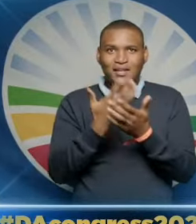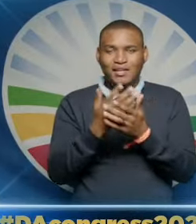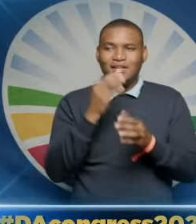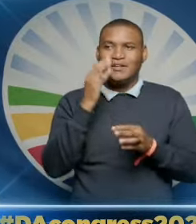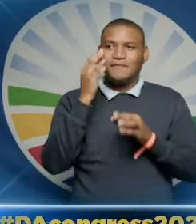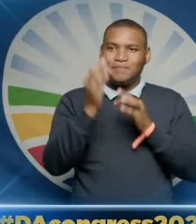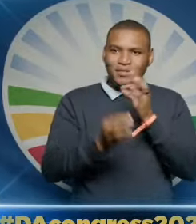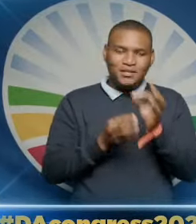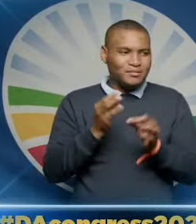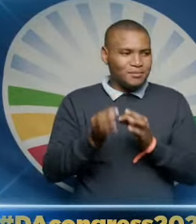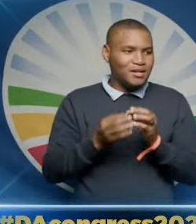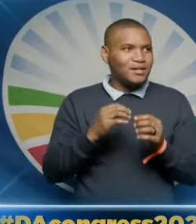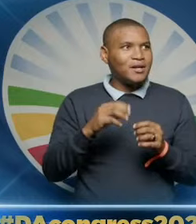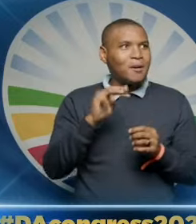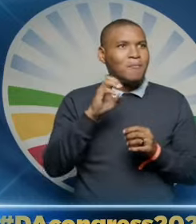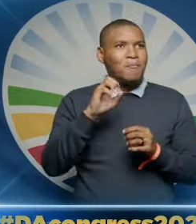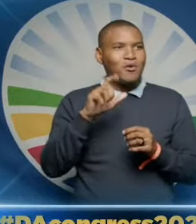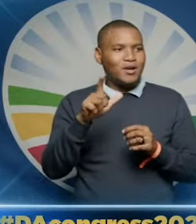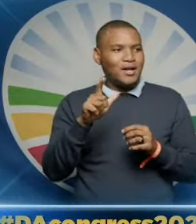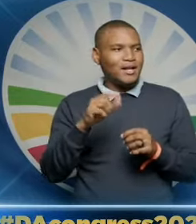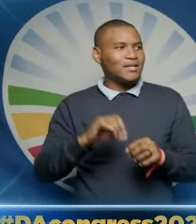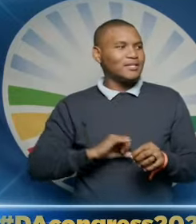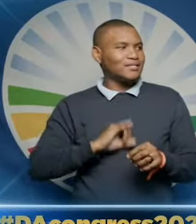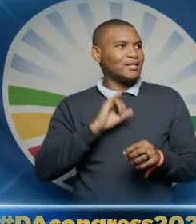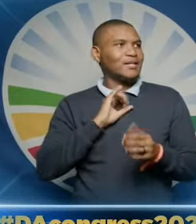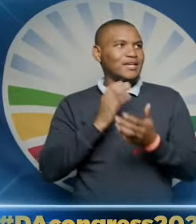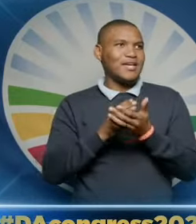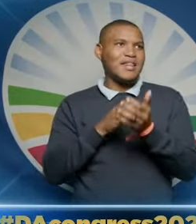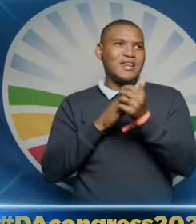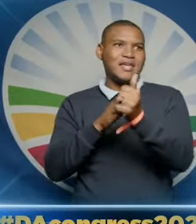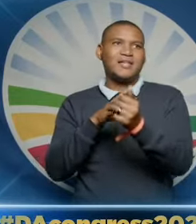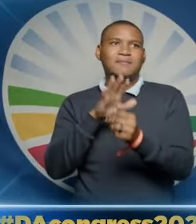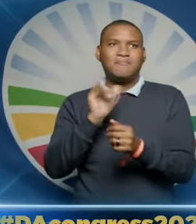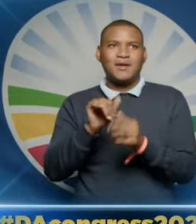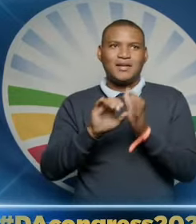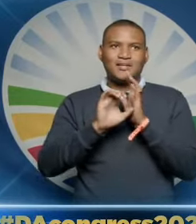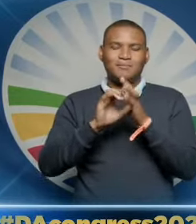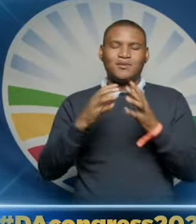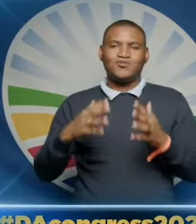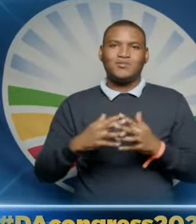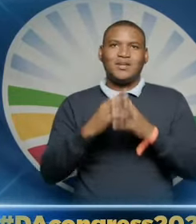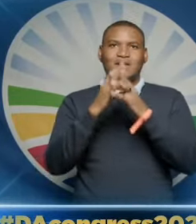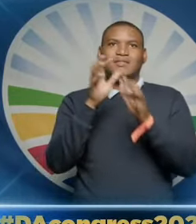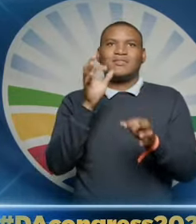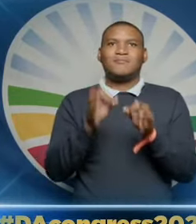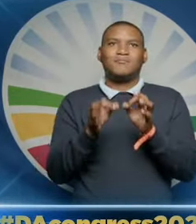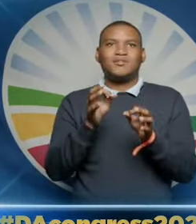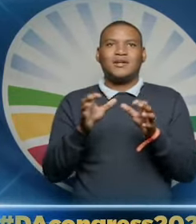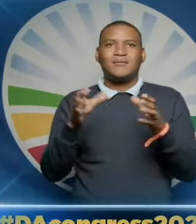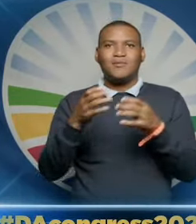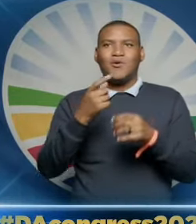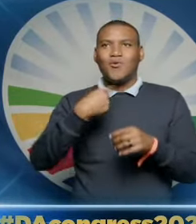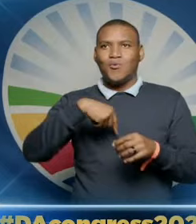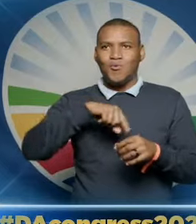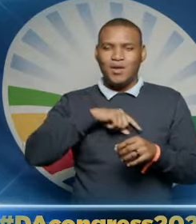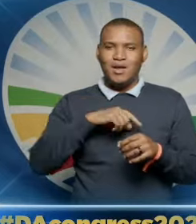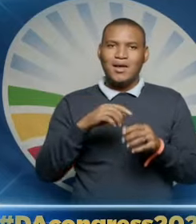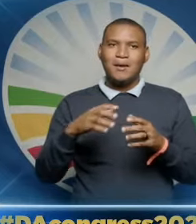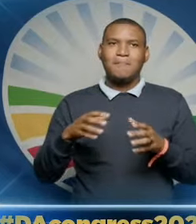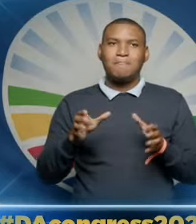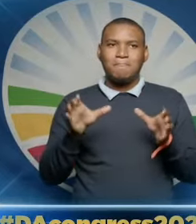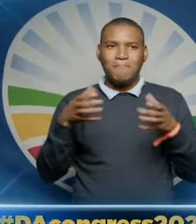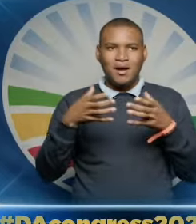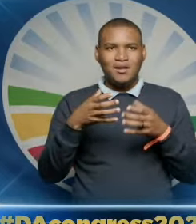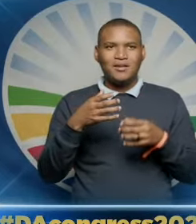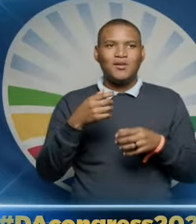moral integrity, that can lead by example and unite the party. We are a party that ascribes